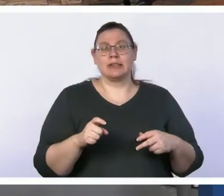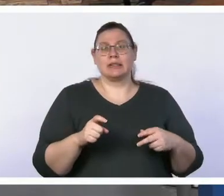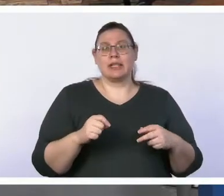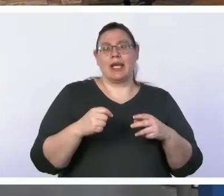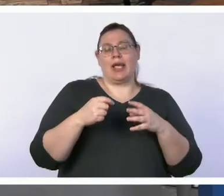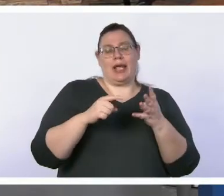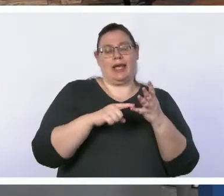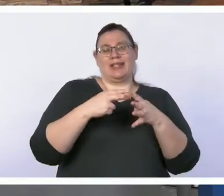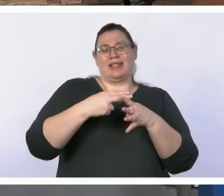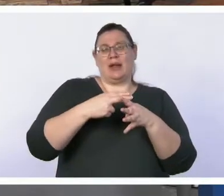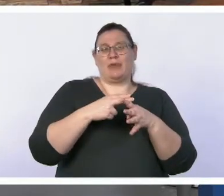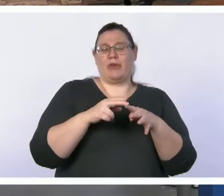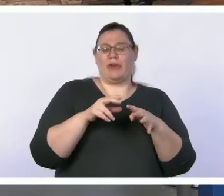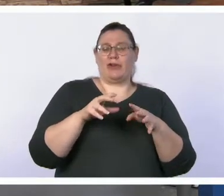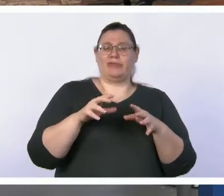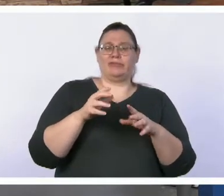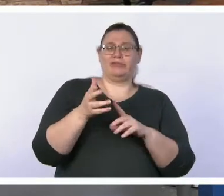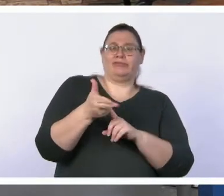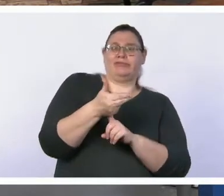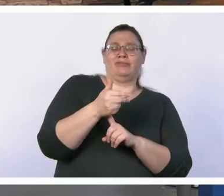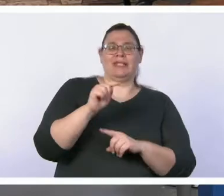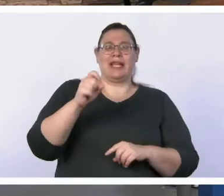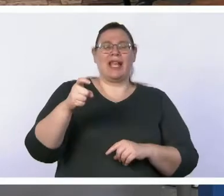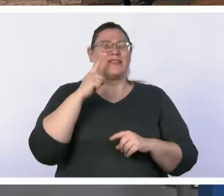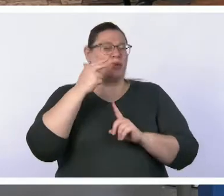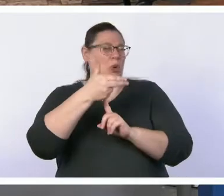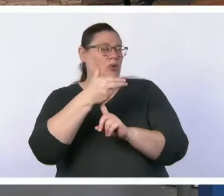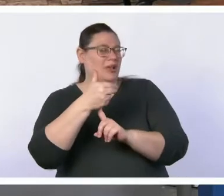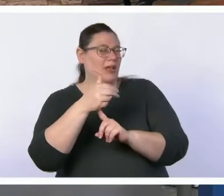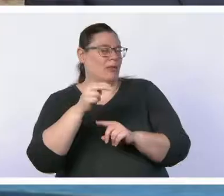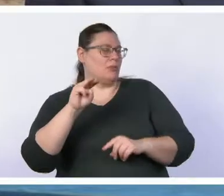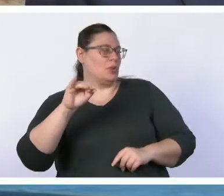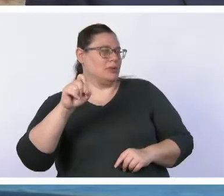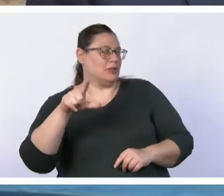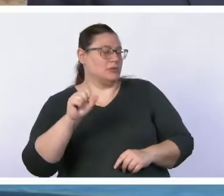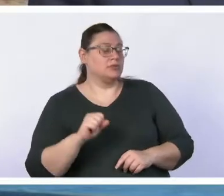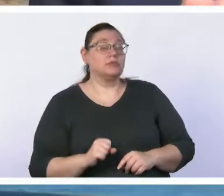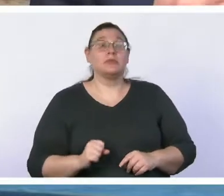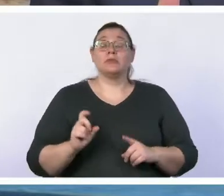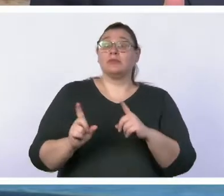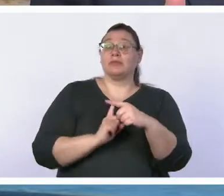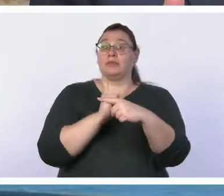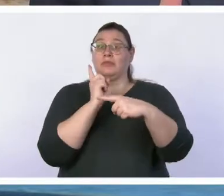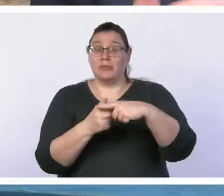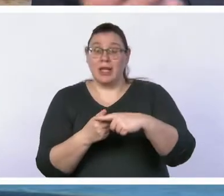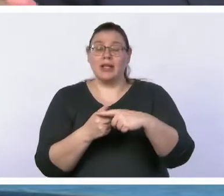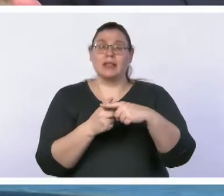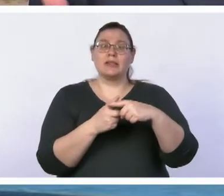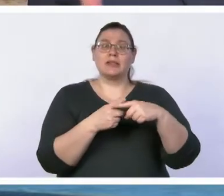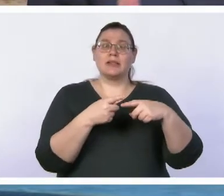temporary occupancy tax that comes from hotel stays. And then in addition to that, permit